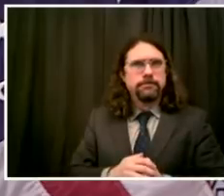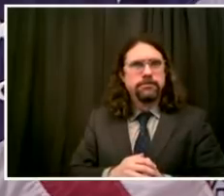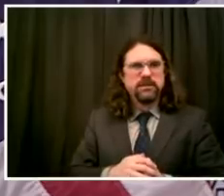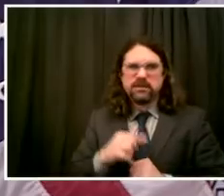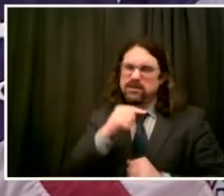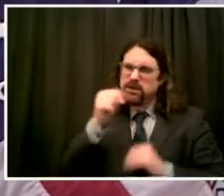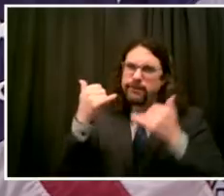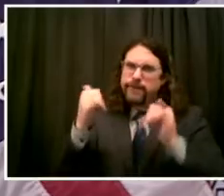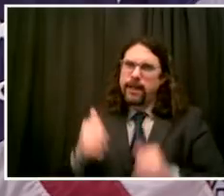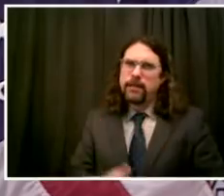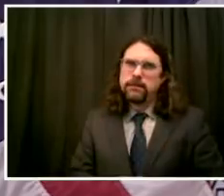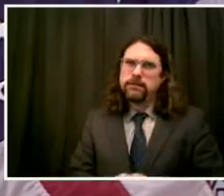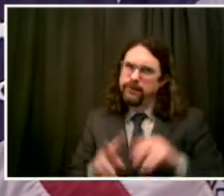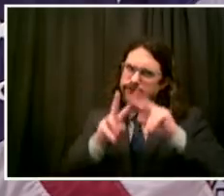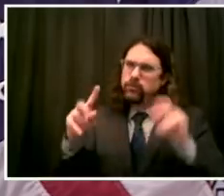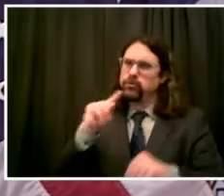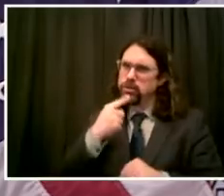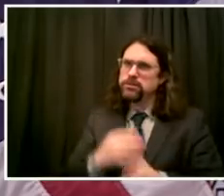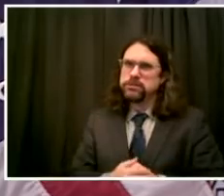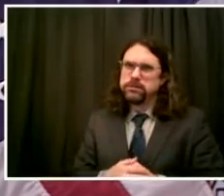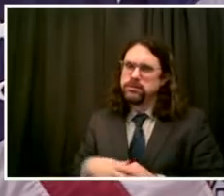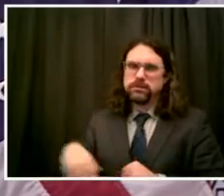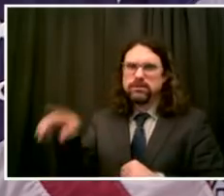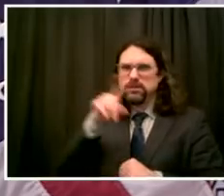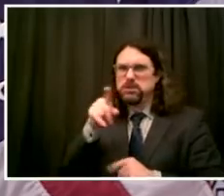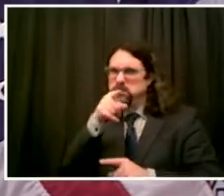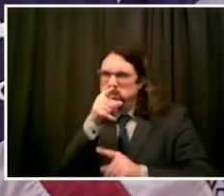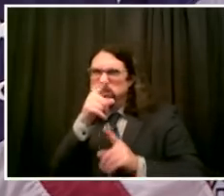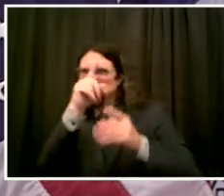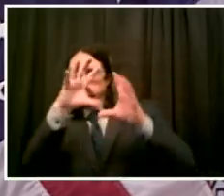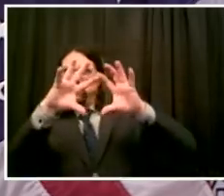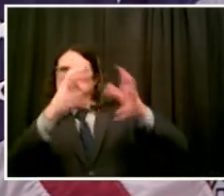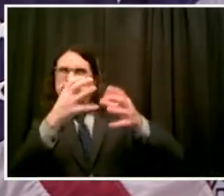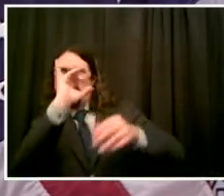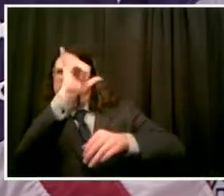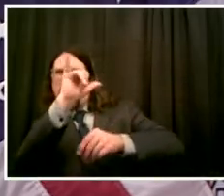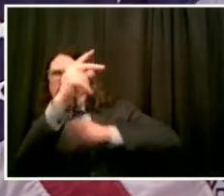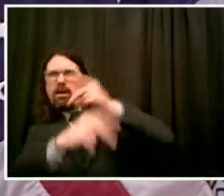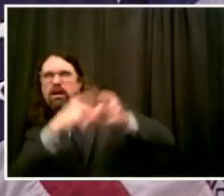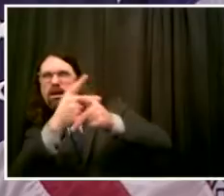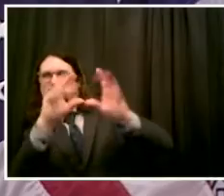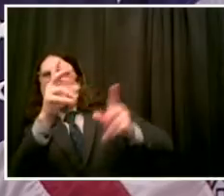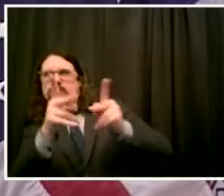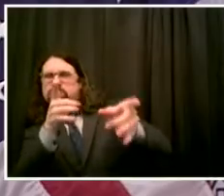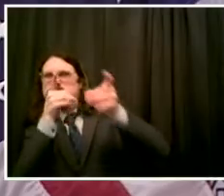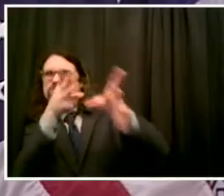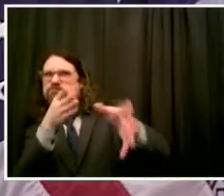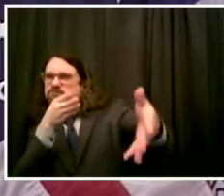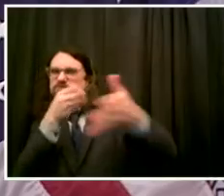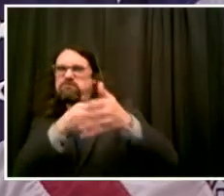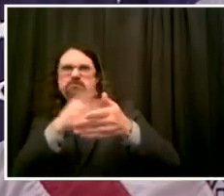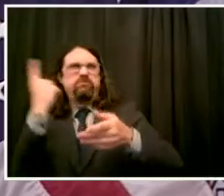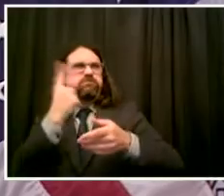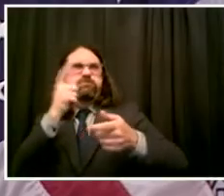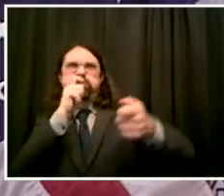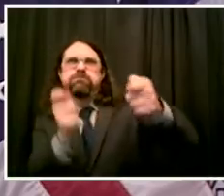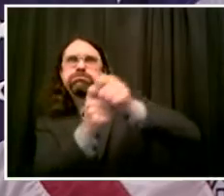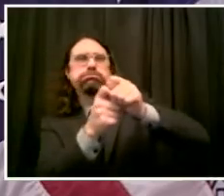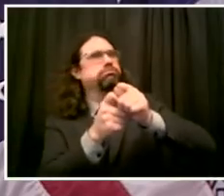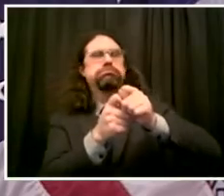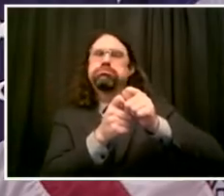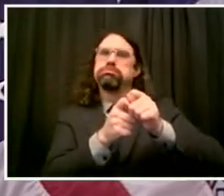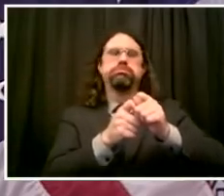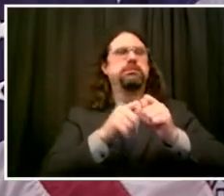saw those horrible incidents directed at Asian communities. Now, last night, a different incident